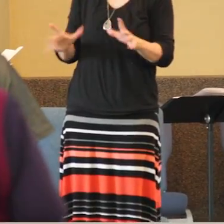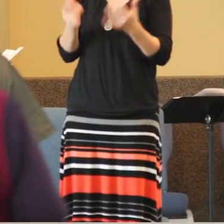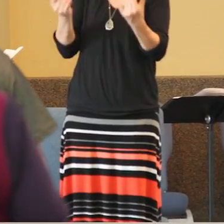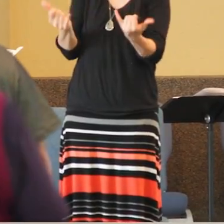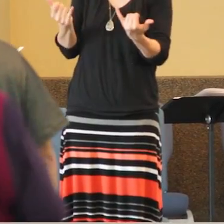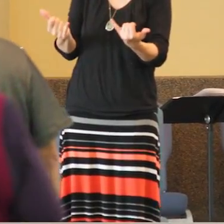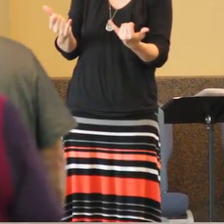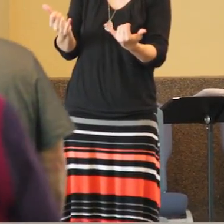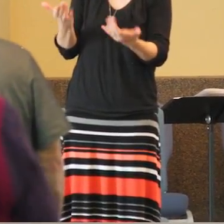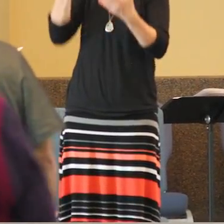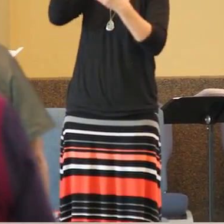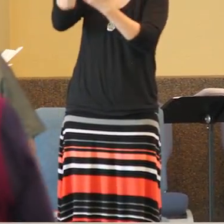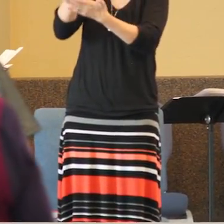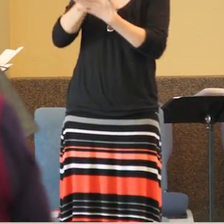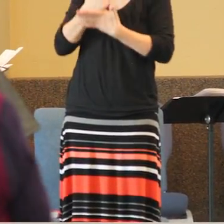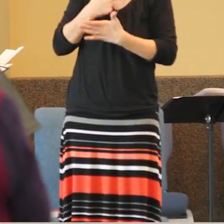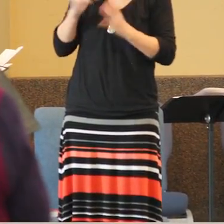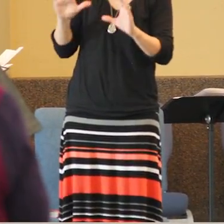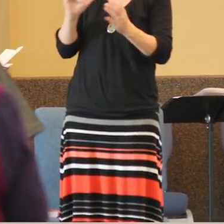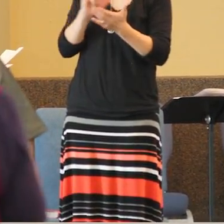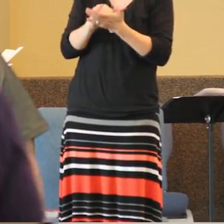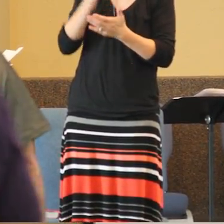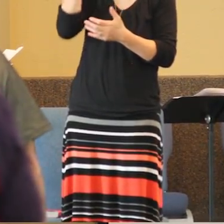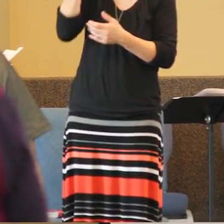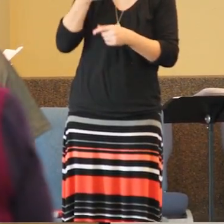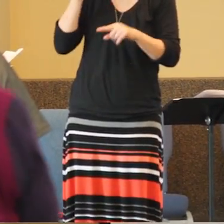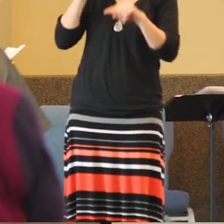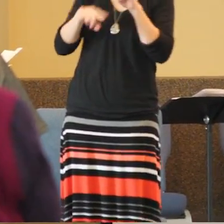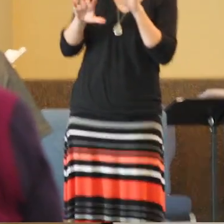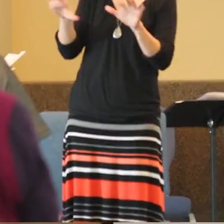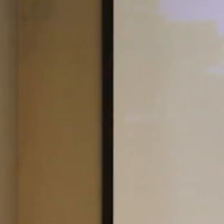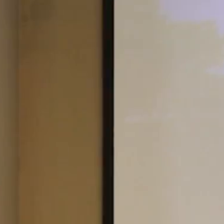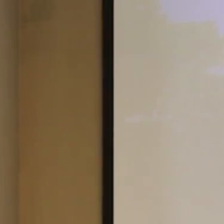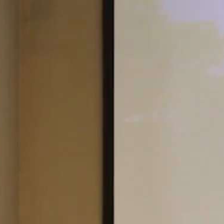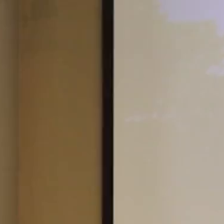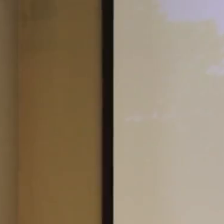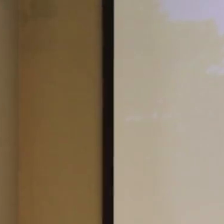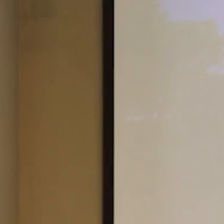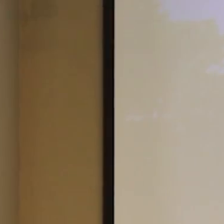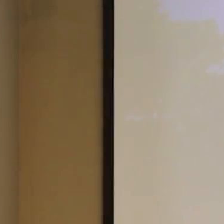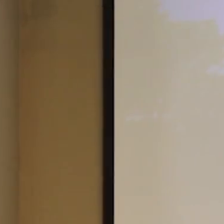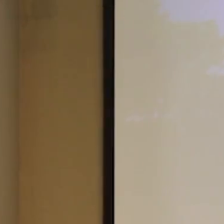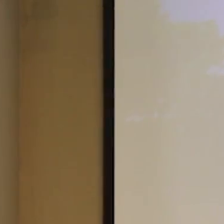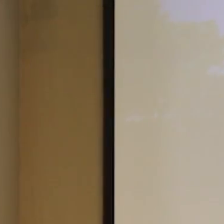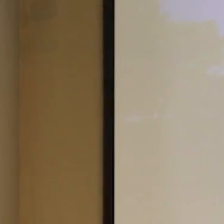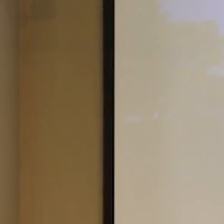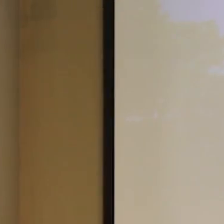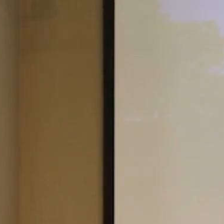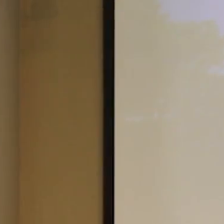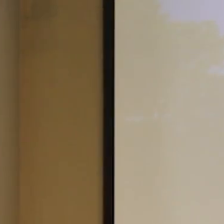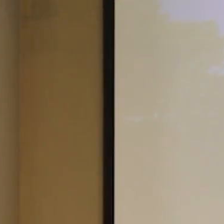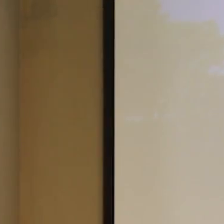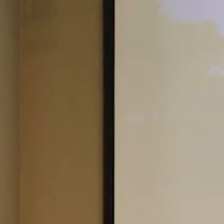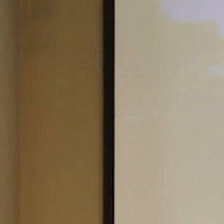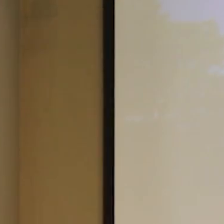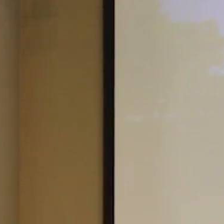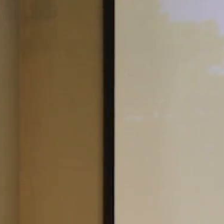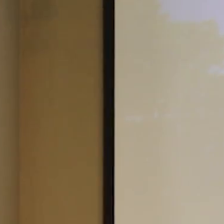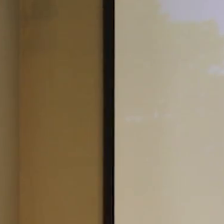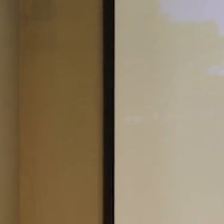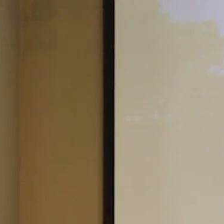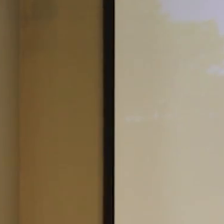praying, say, Lord, what would you have me to do today? God, help me to do that because I can't do